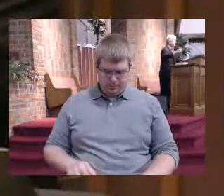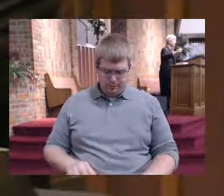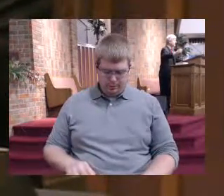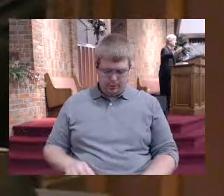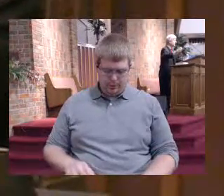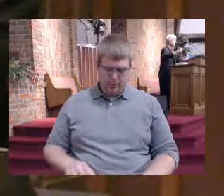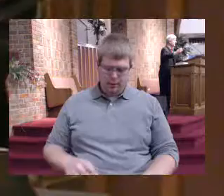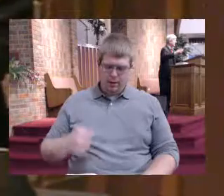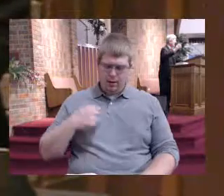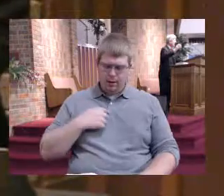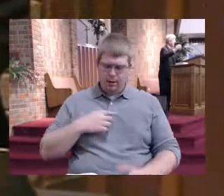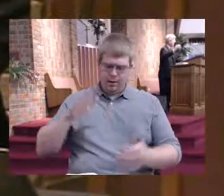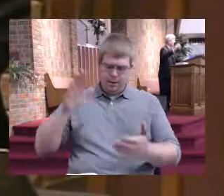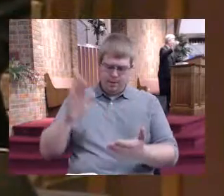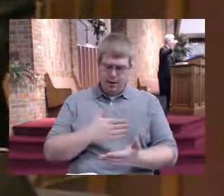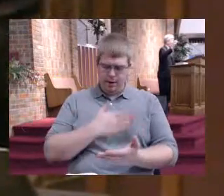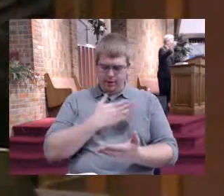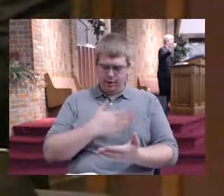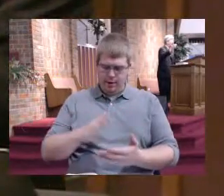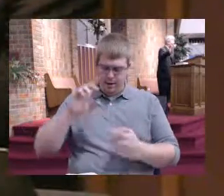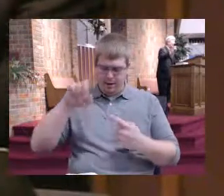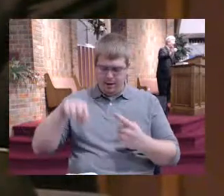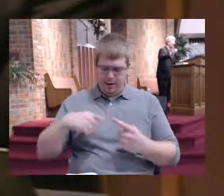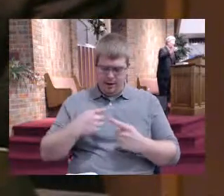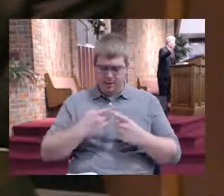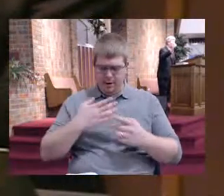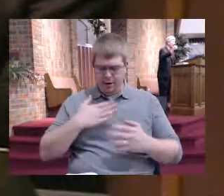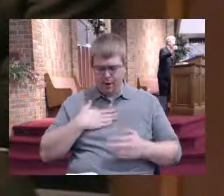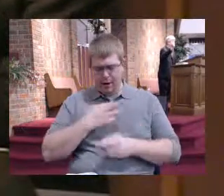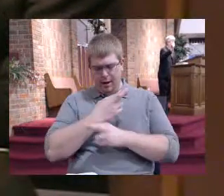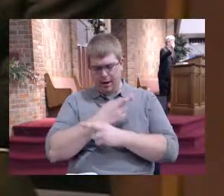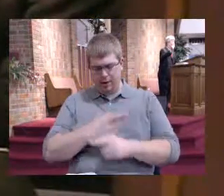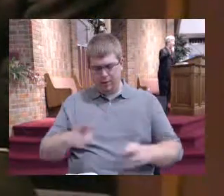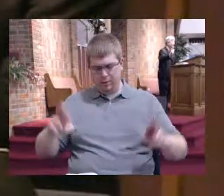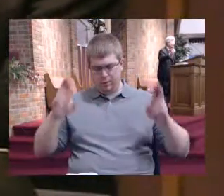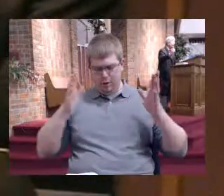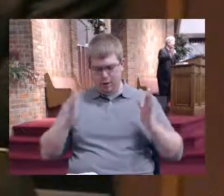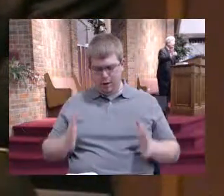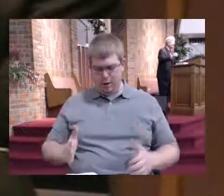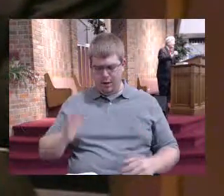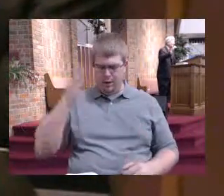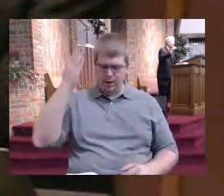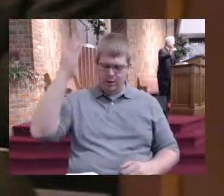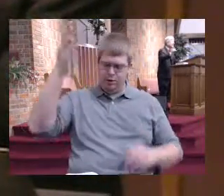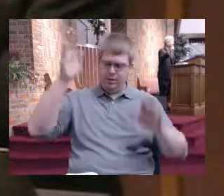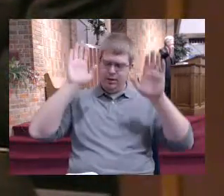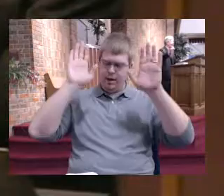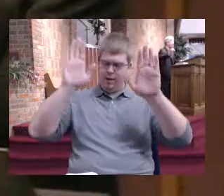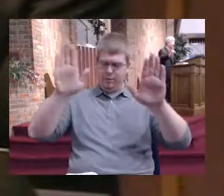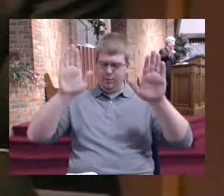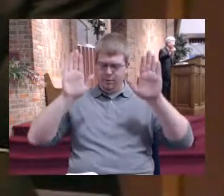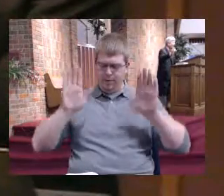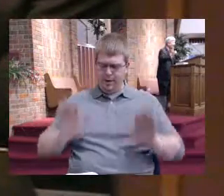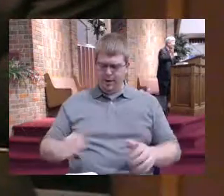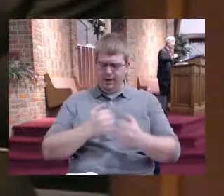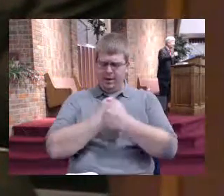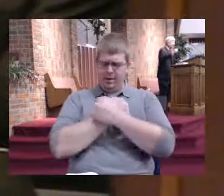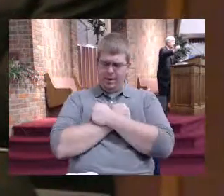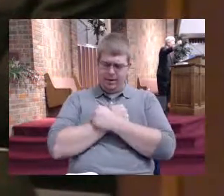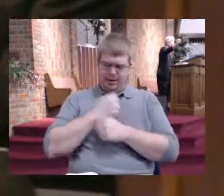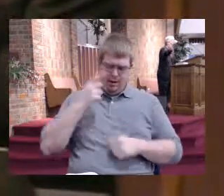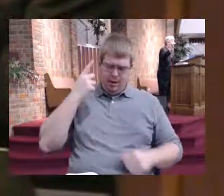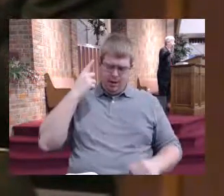I will sing of my Redeemer and His wondrous love to me.